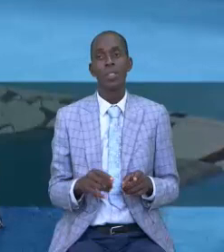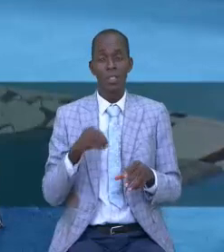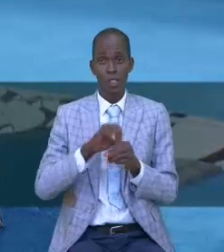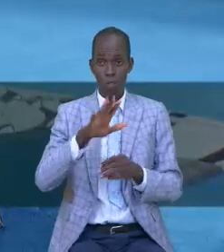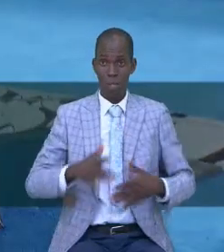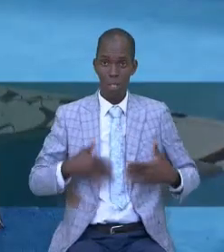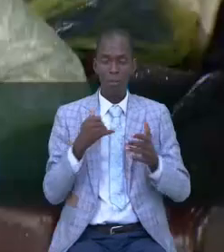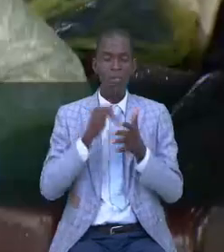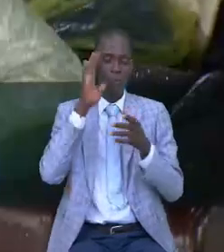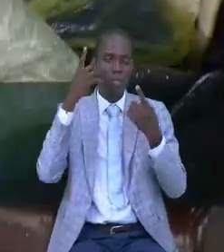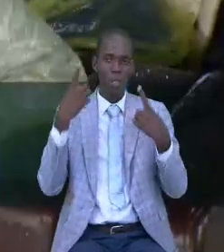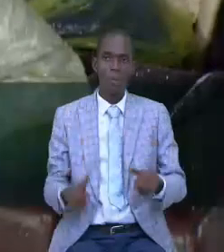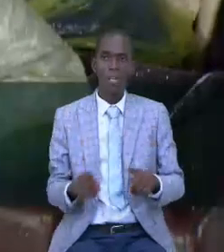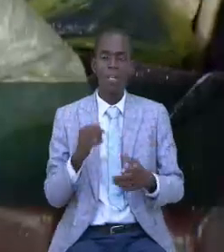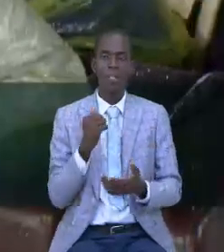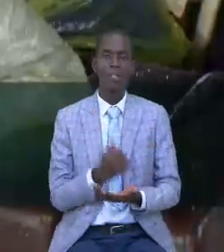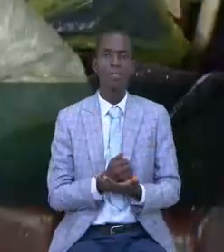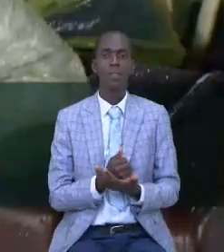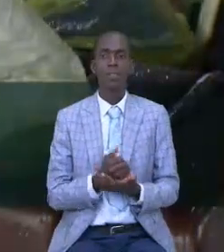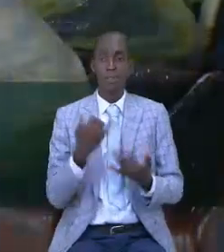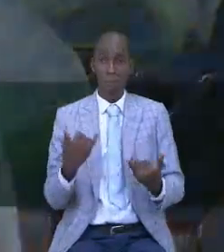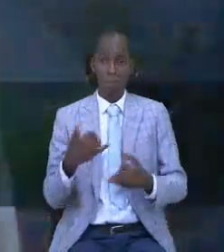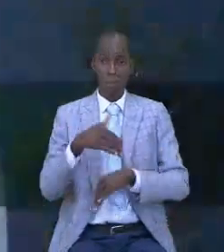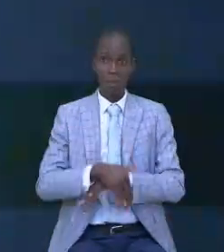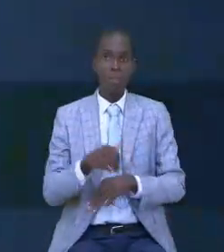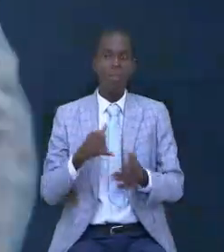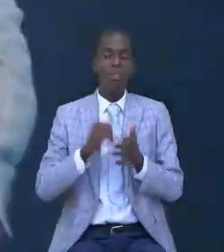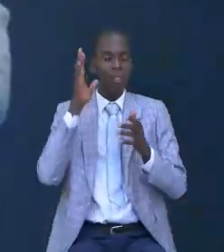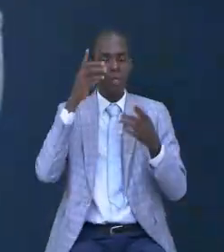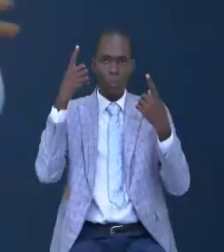it will come to pass. Tonight, it